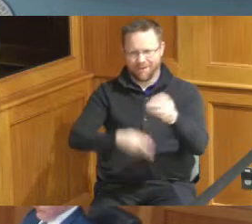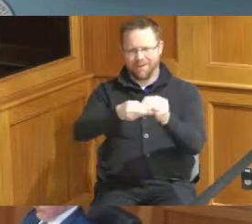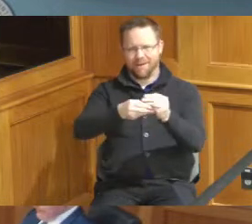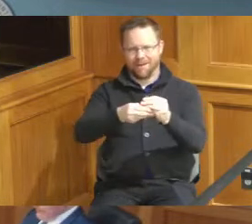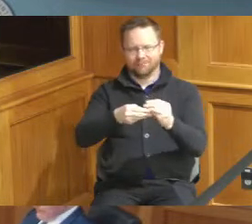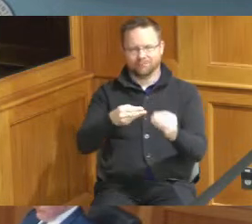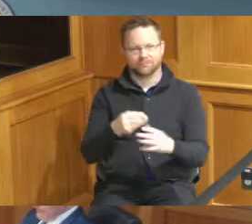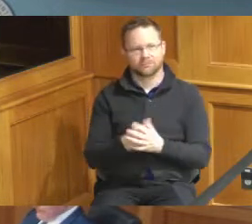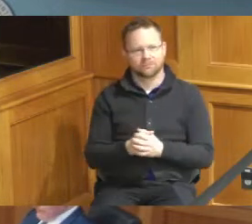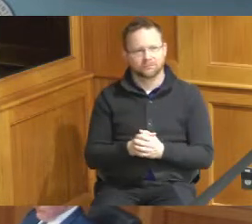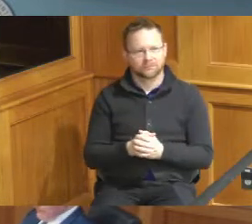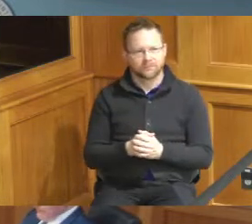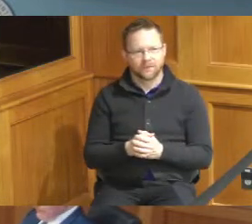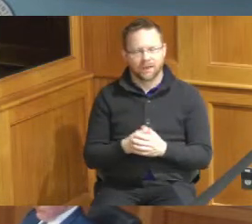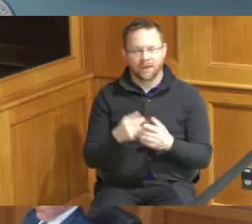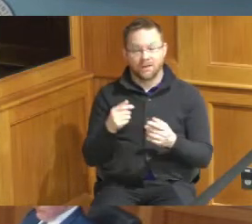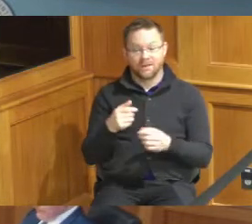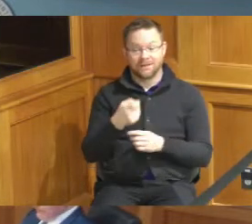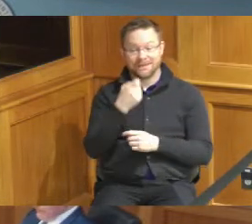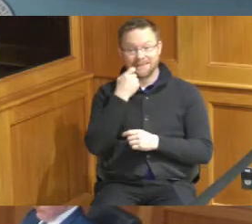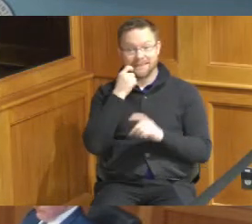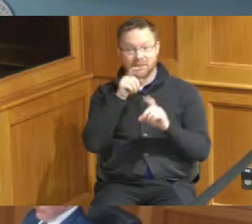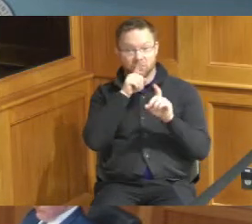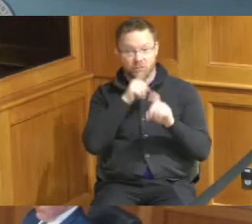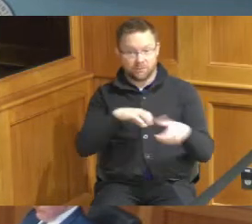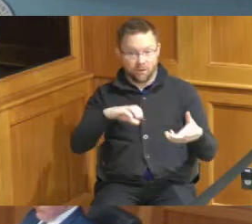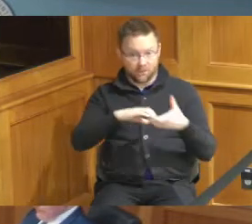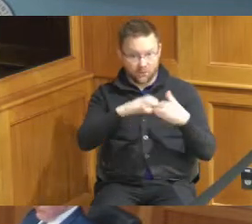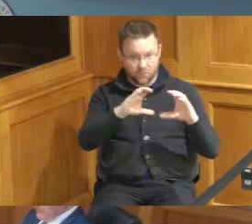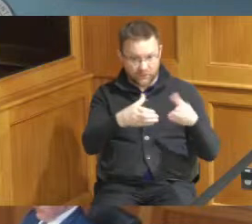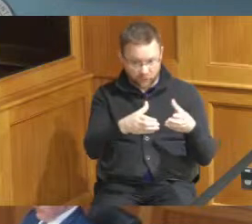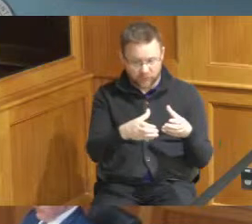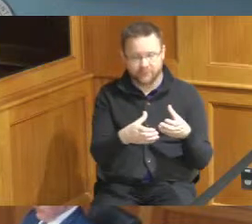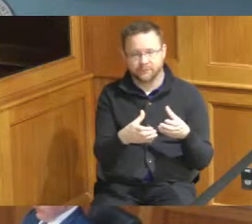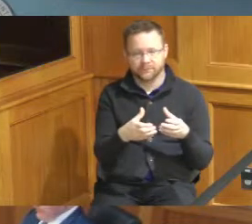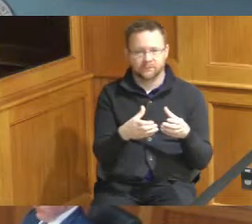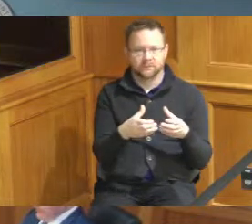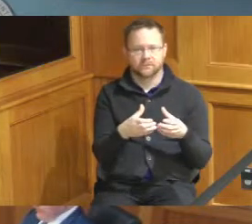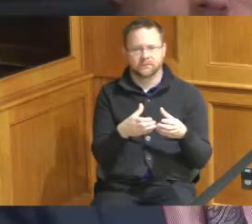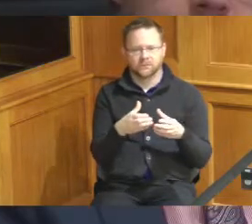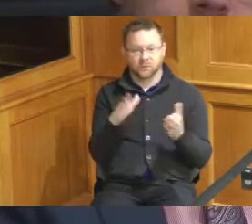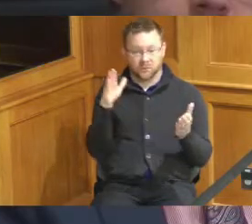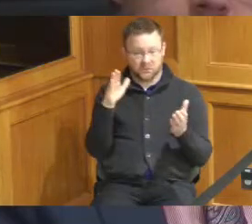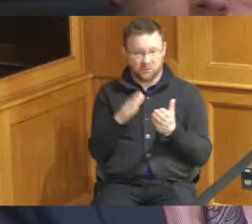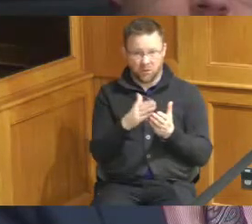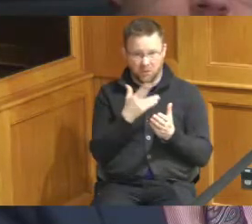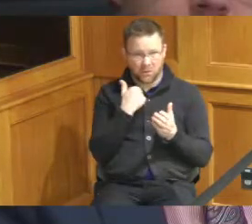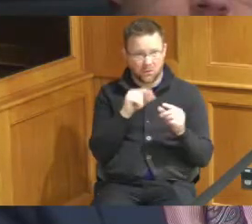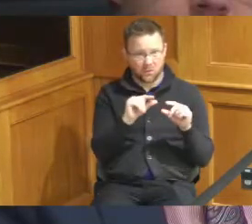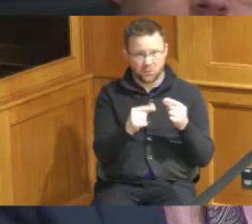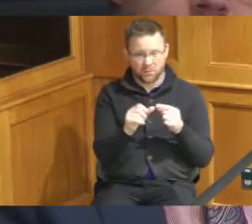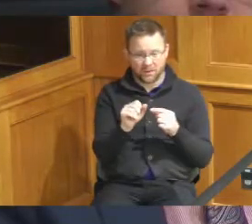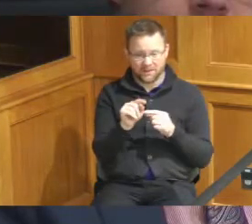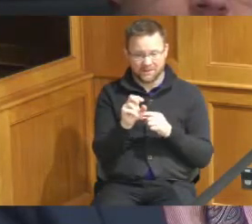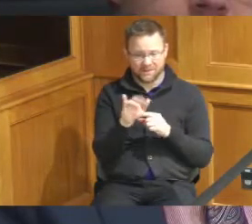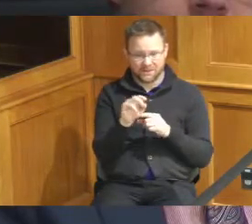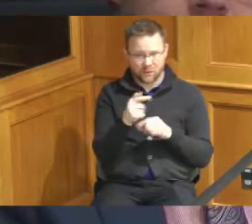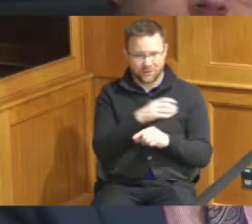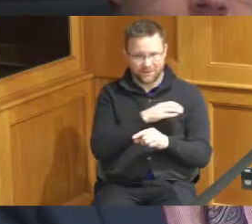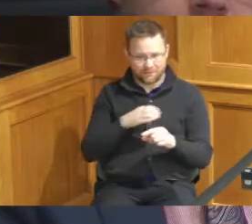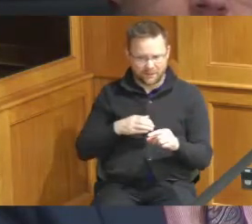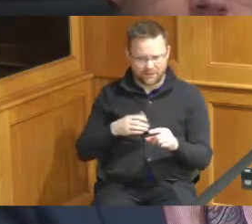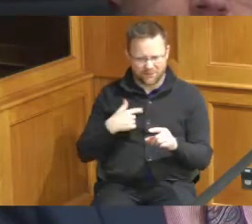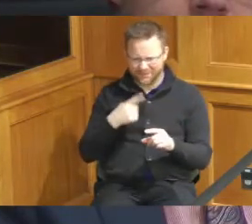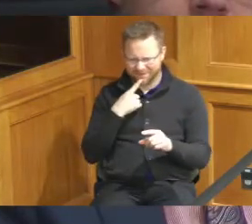bit. With the Addiction Response Coalition, we had a small group on the steering committee, and we said to ourselves,